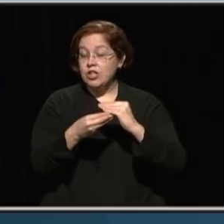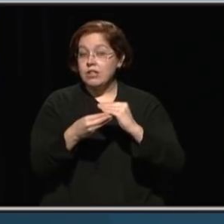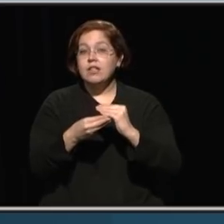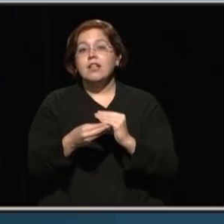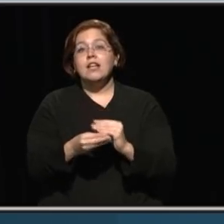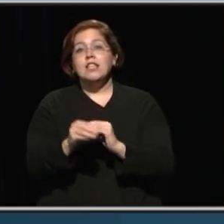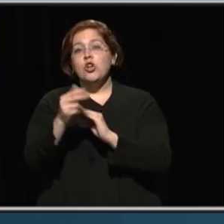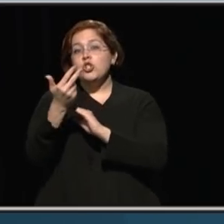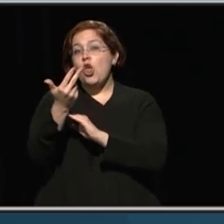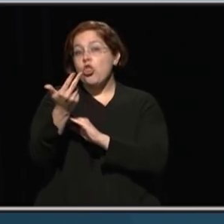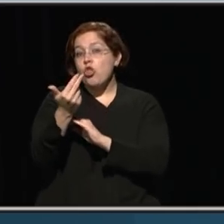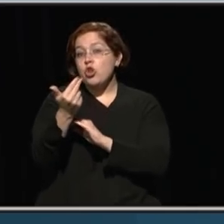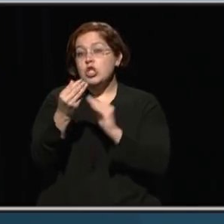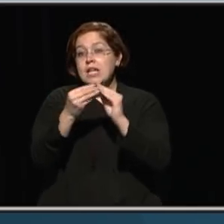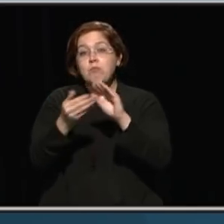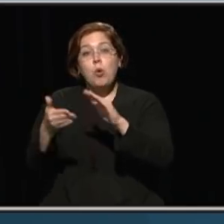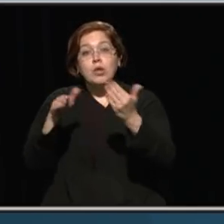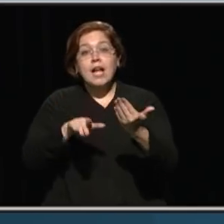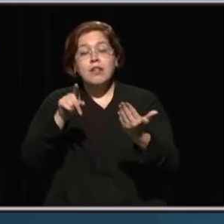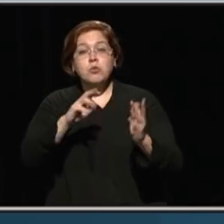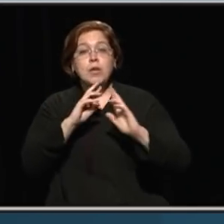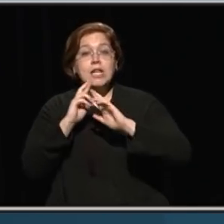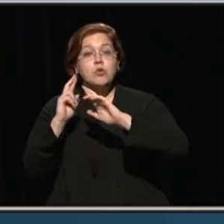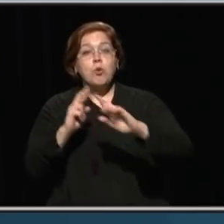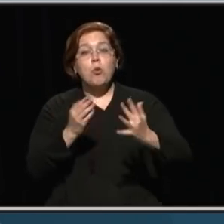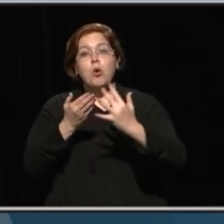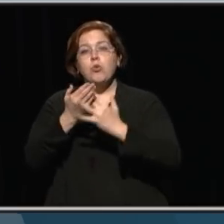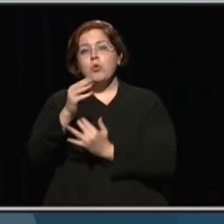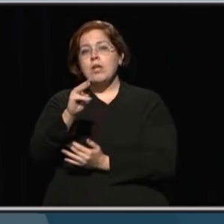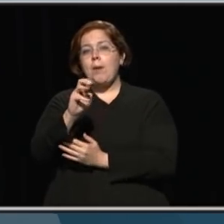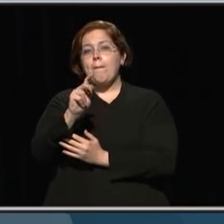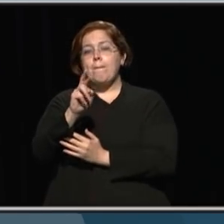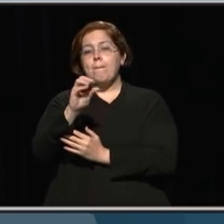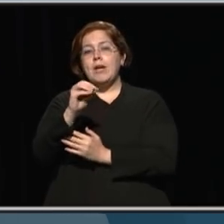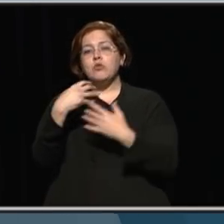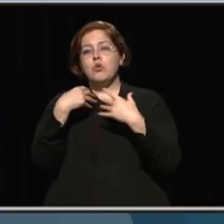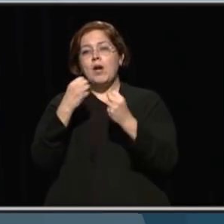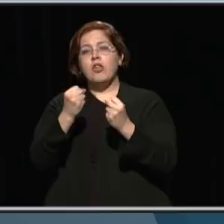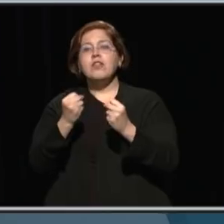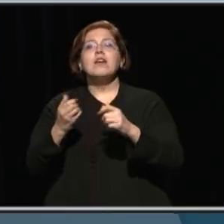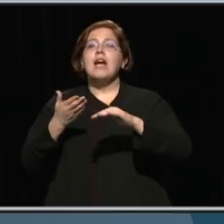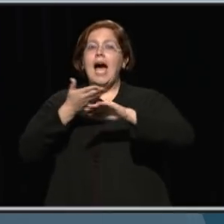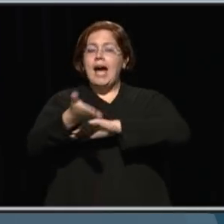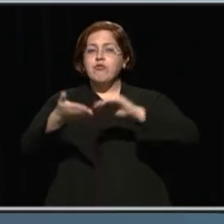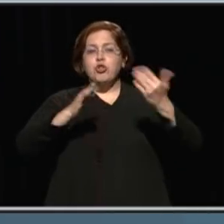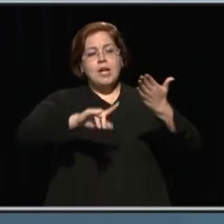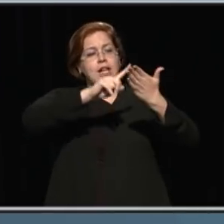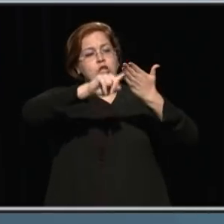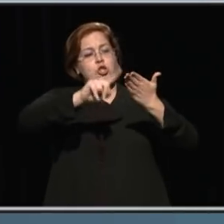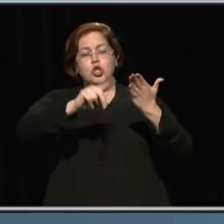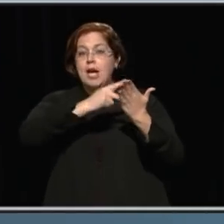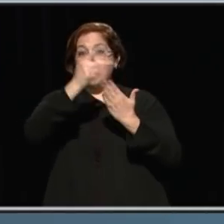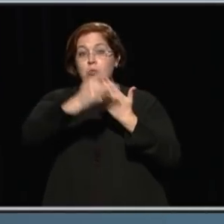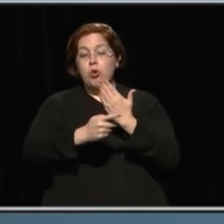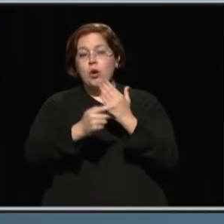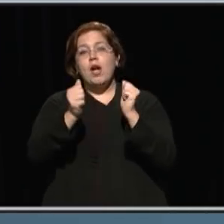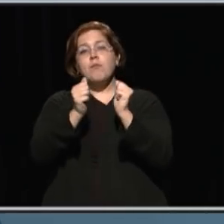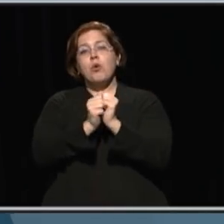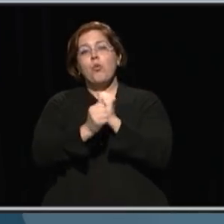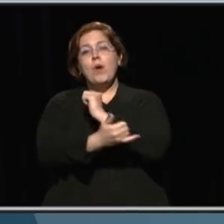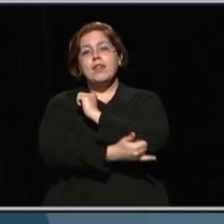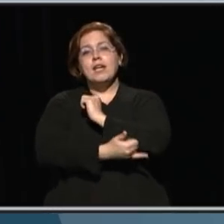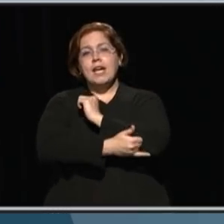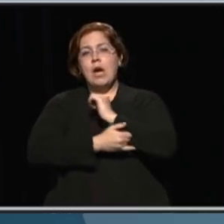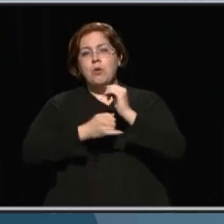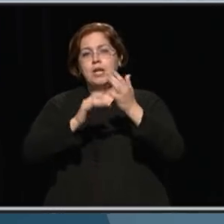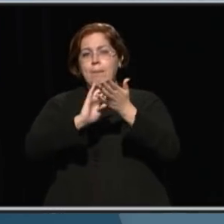another 13 deaths to report tonight through the Metro Health PostMortem Surveillance program with the Bexar County Medical Examiner's